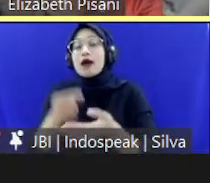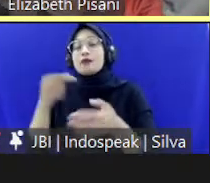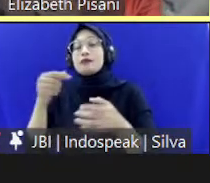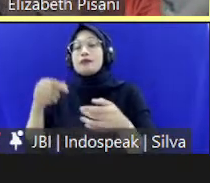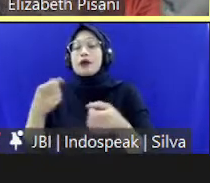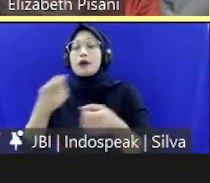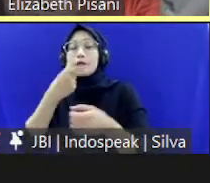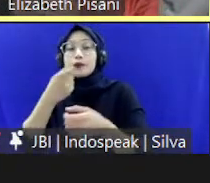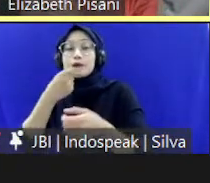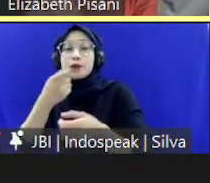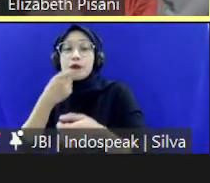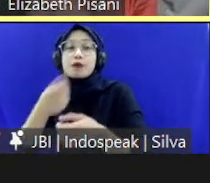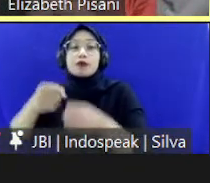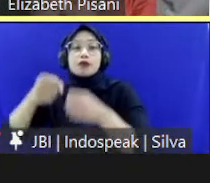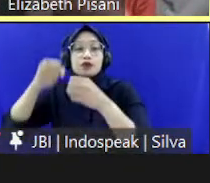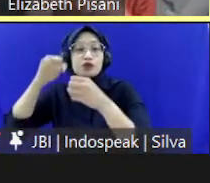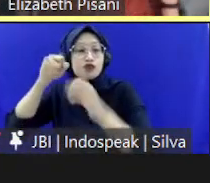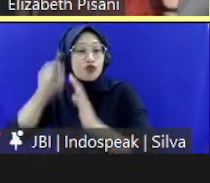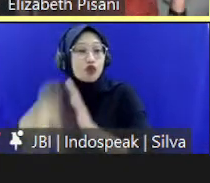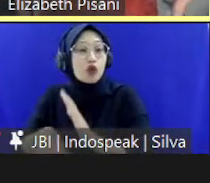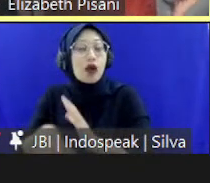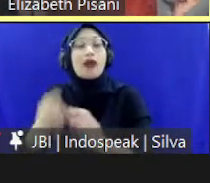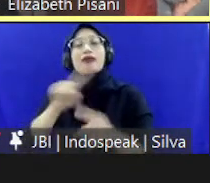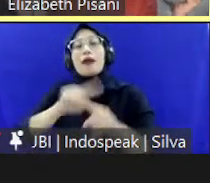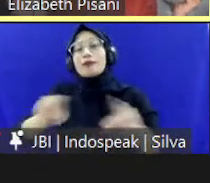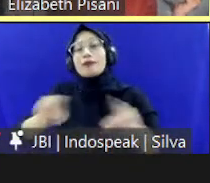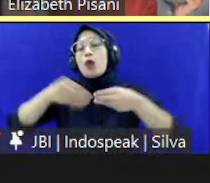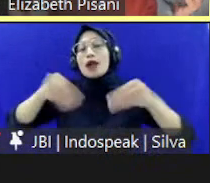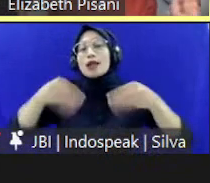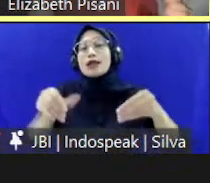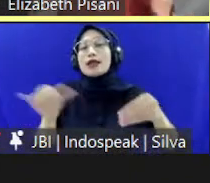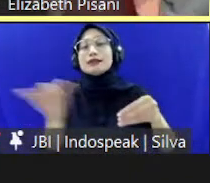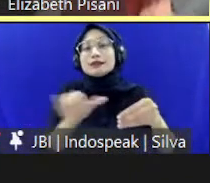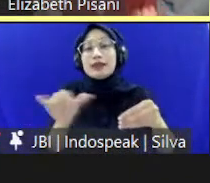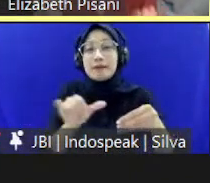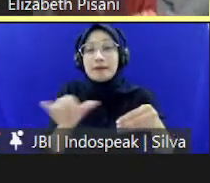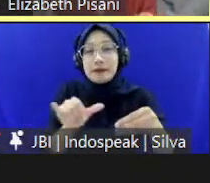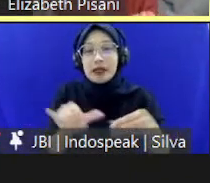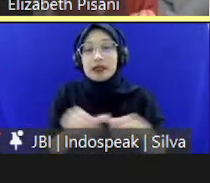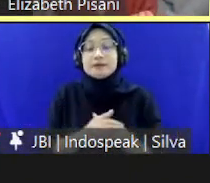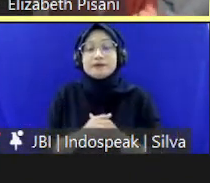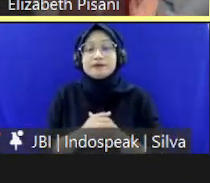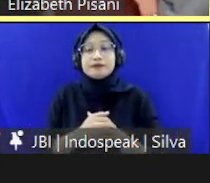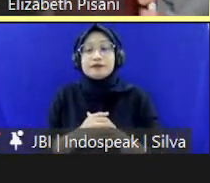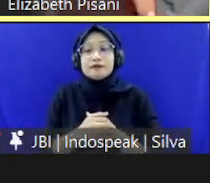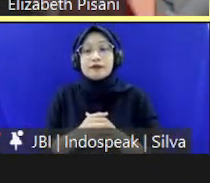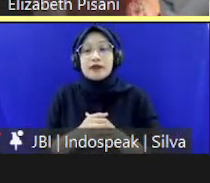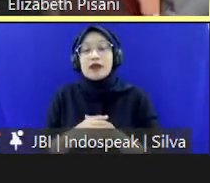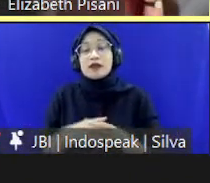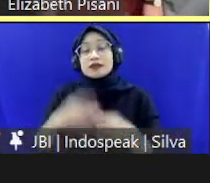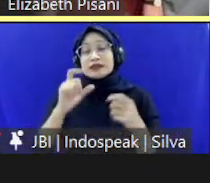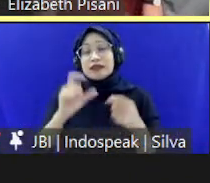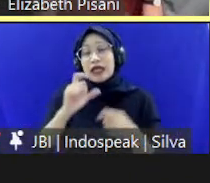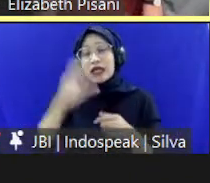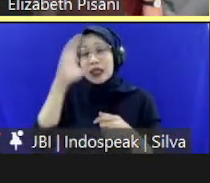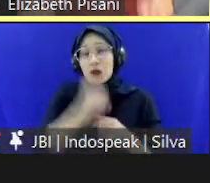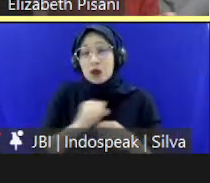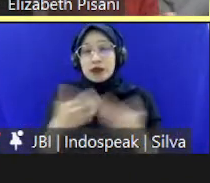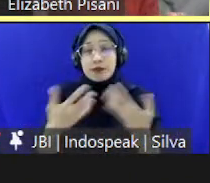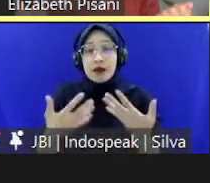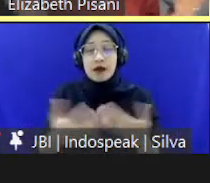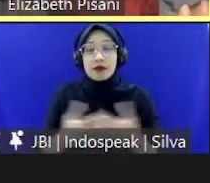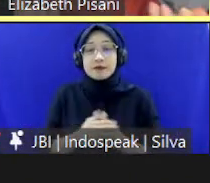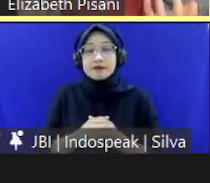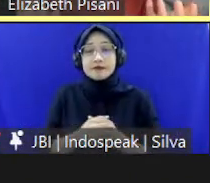are still at quality because of what you could call cross-subsidization. Now, how would you know this? You would